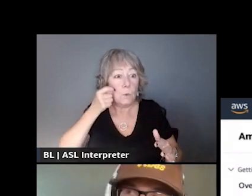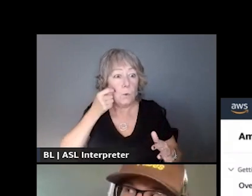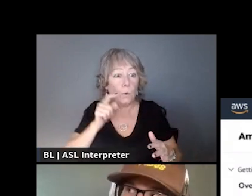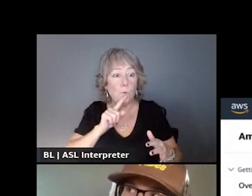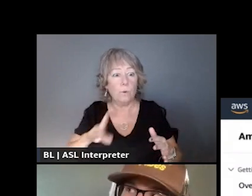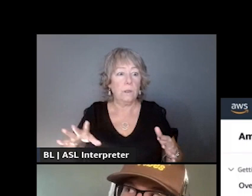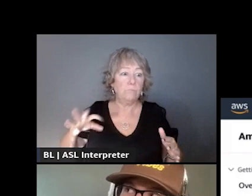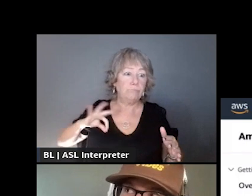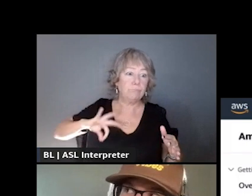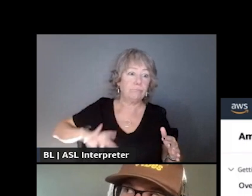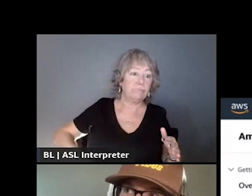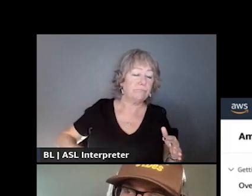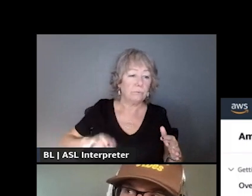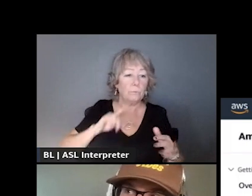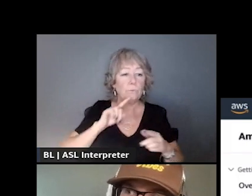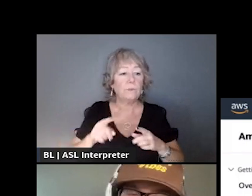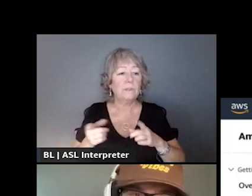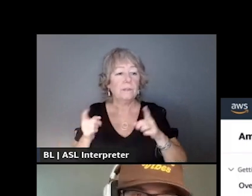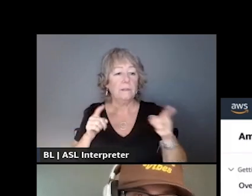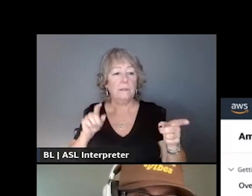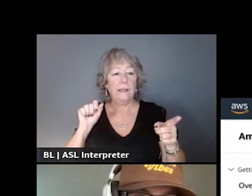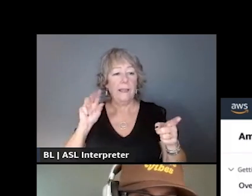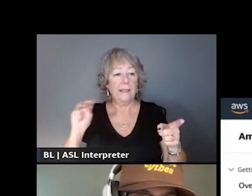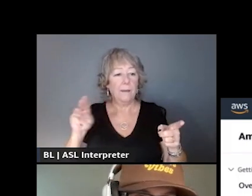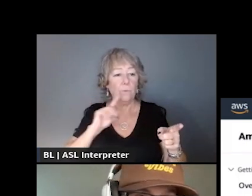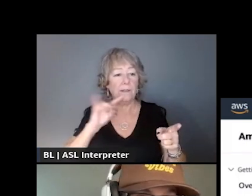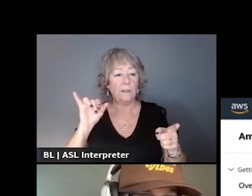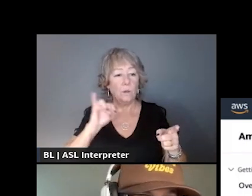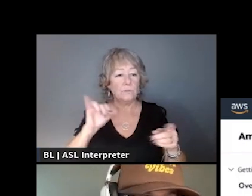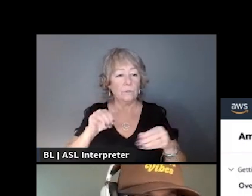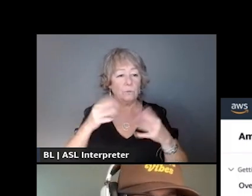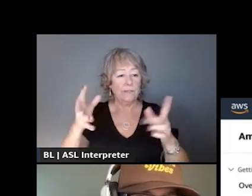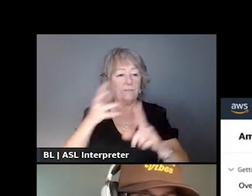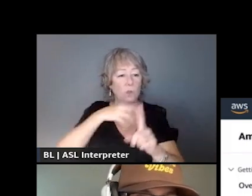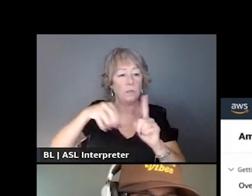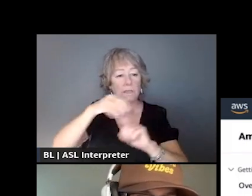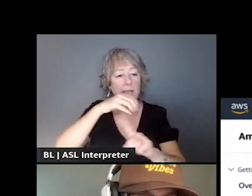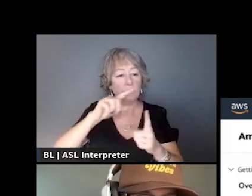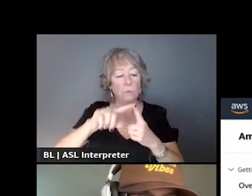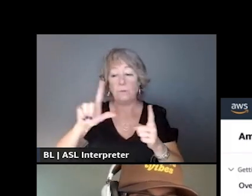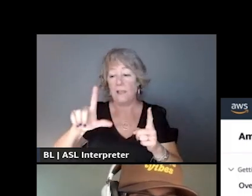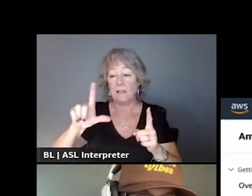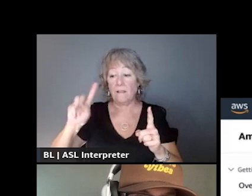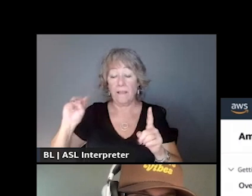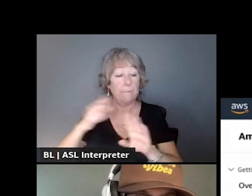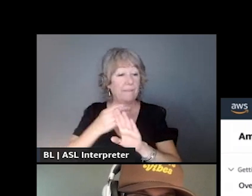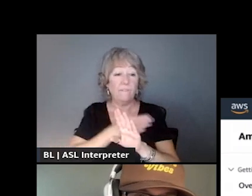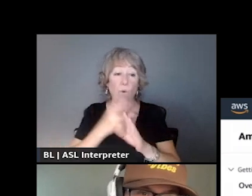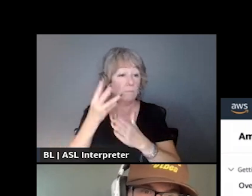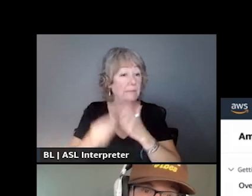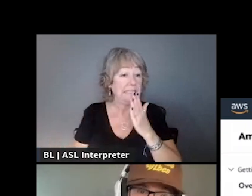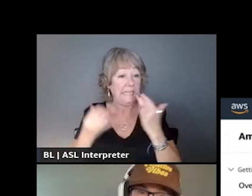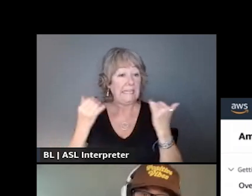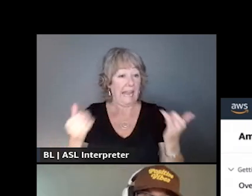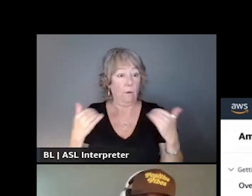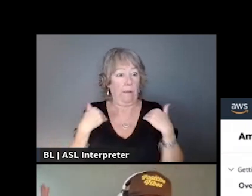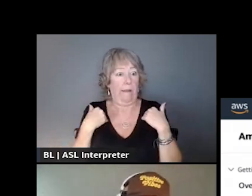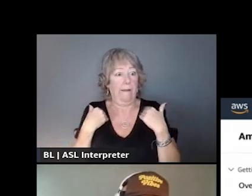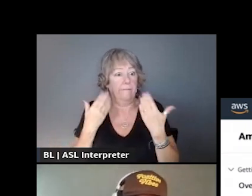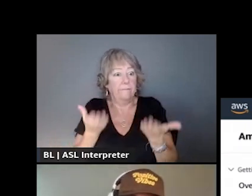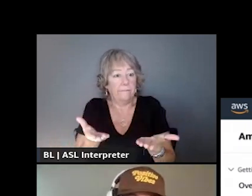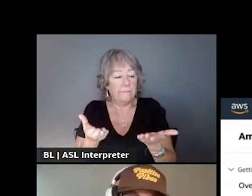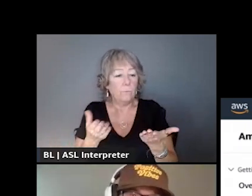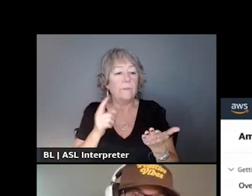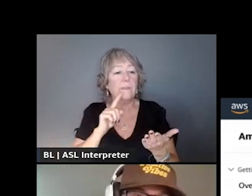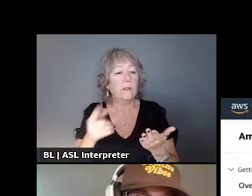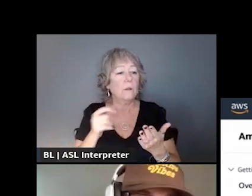it's like giving context to the LLM that it didn't have before, right? Yeah. And now Right. you can utilize. You don't have to. You